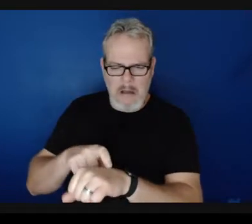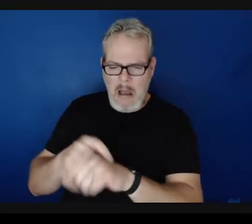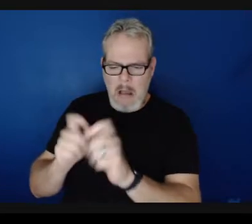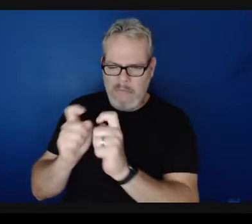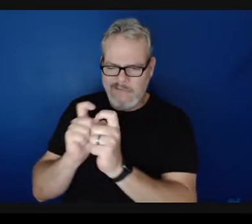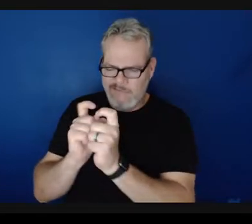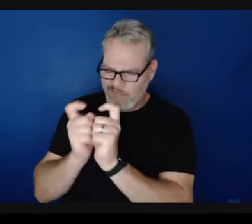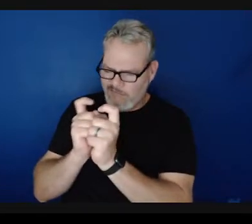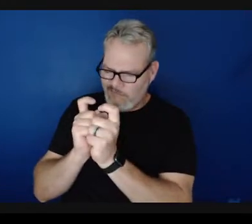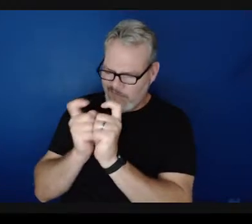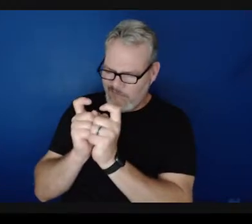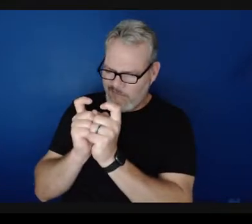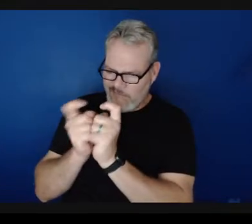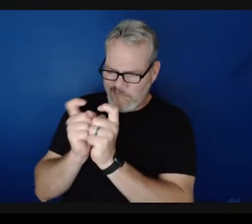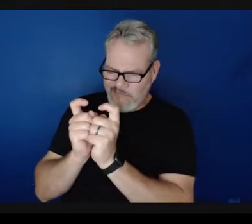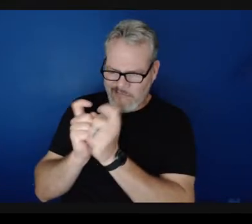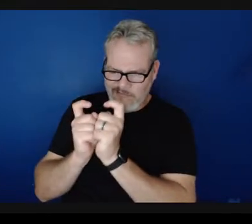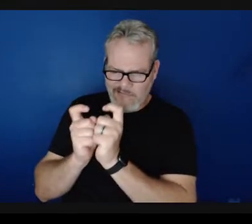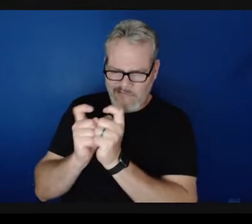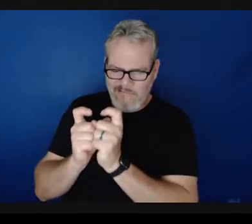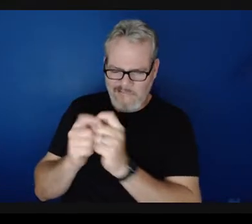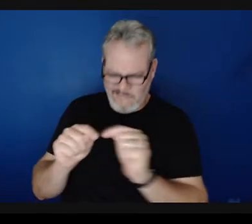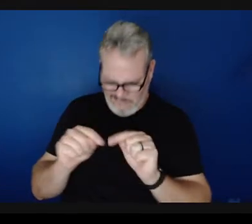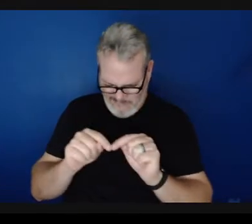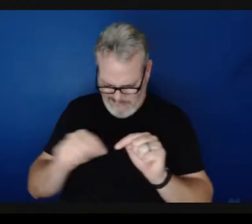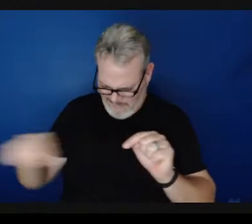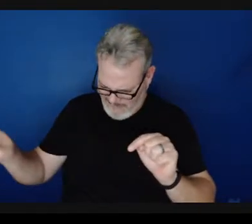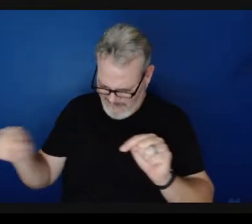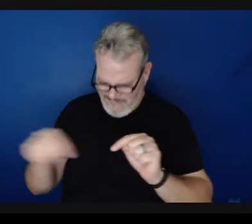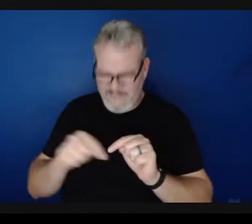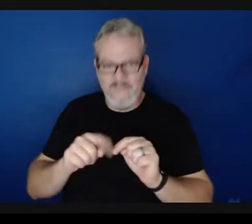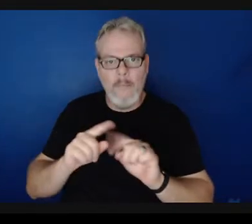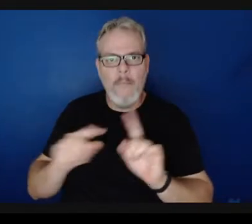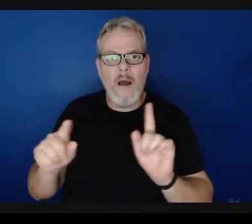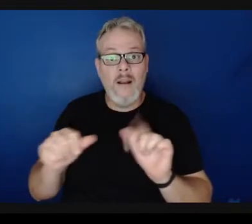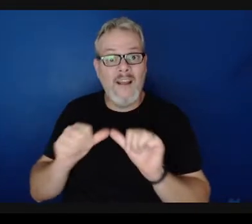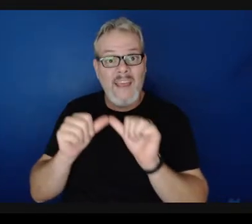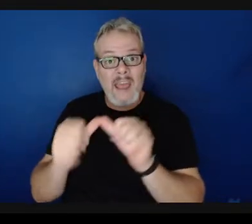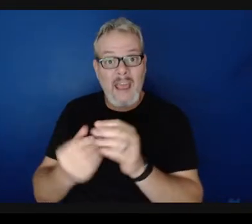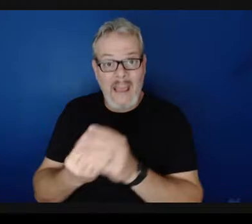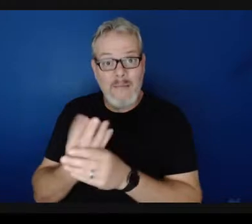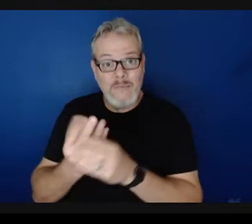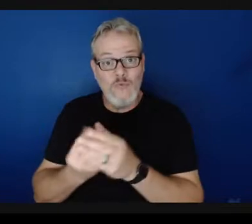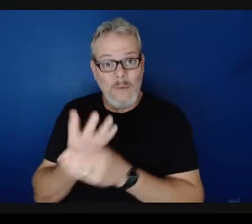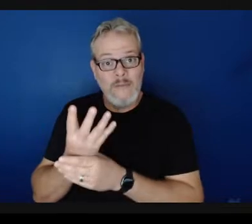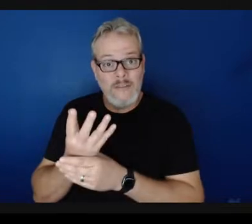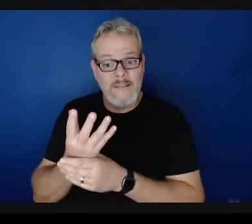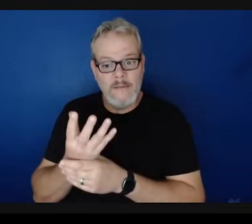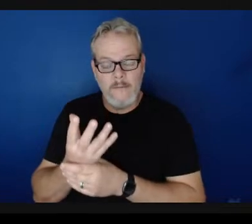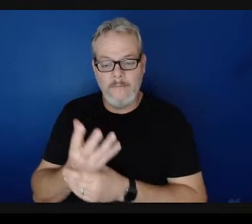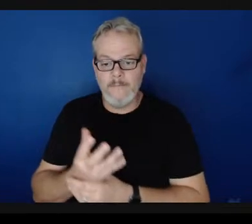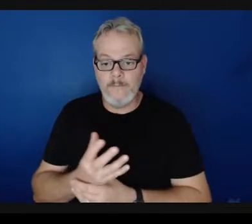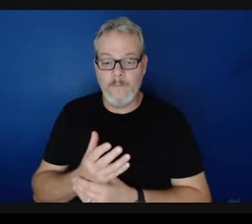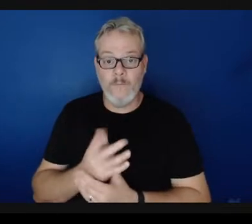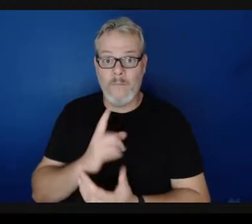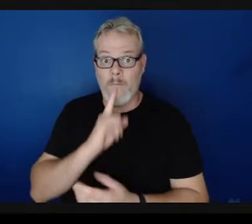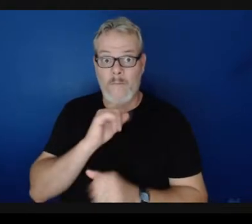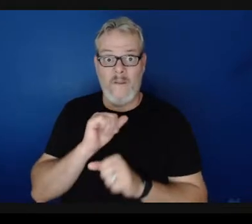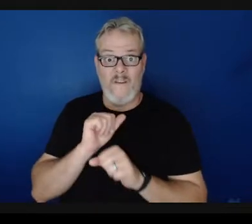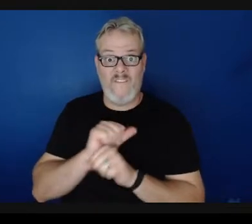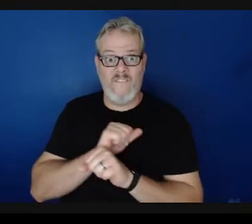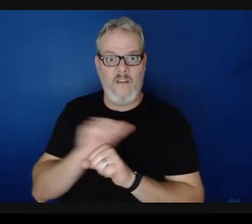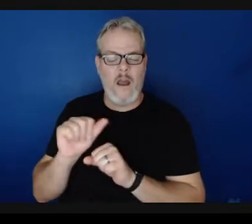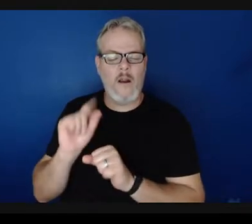the distance across the caldera, but the volcano kept erupting. In fact, all the way